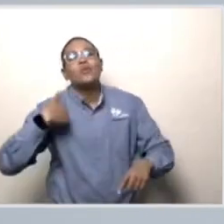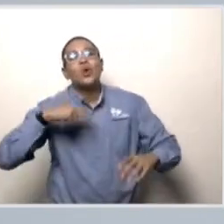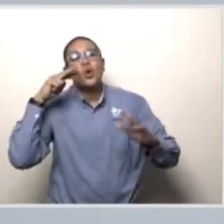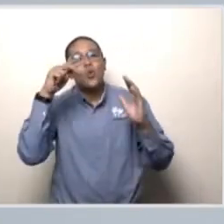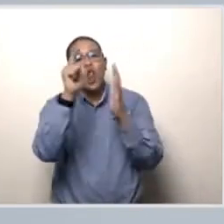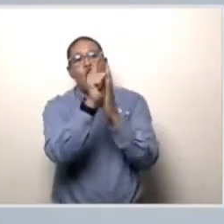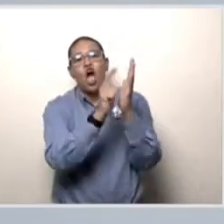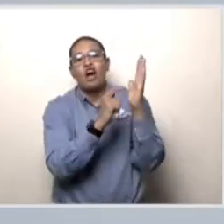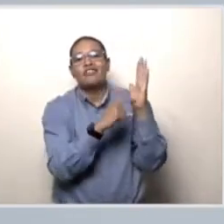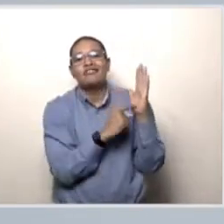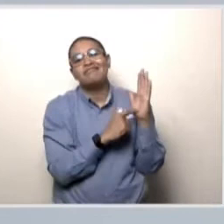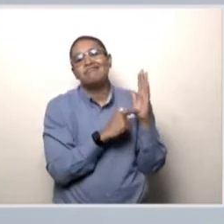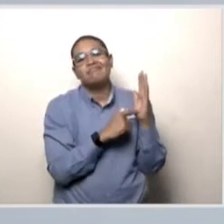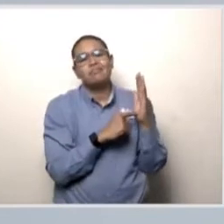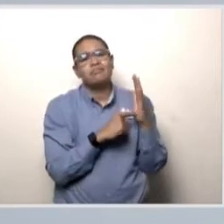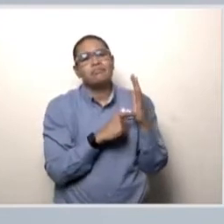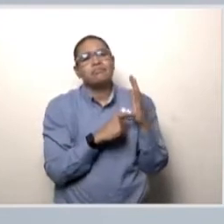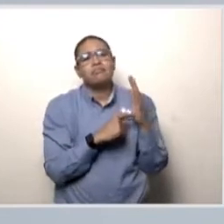legislation.